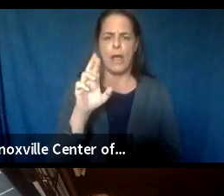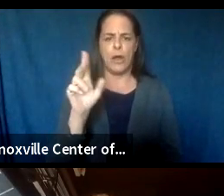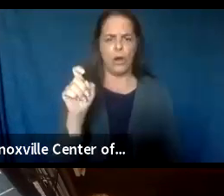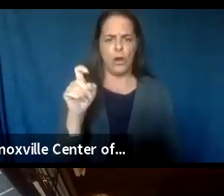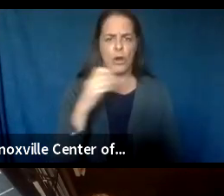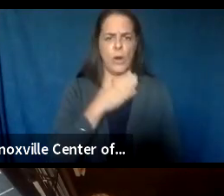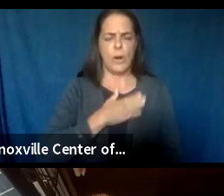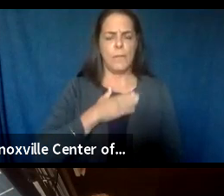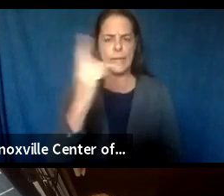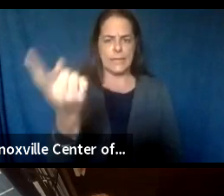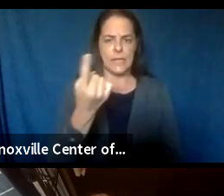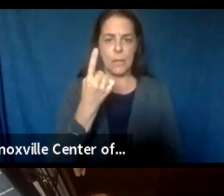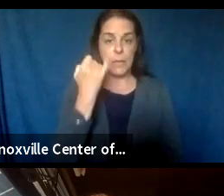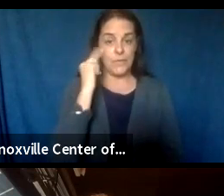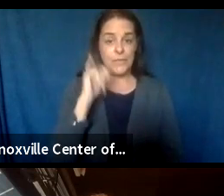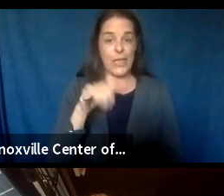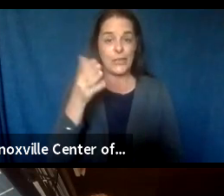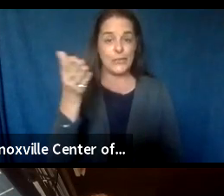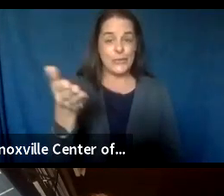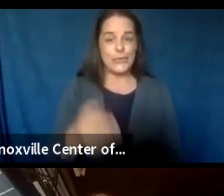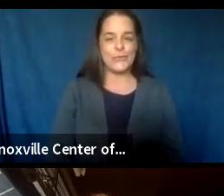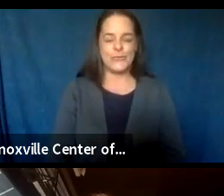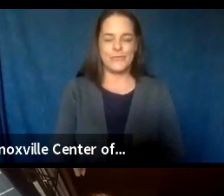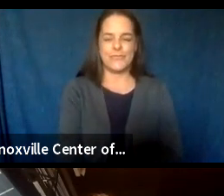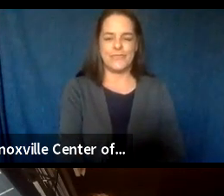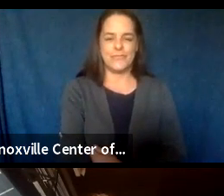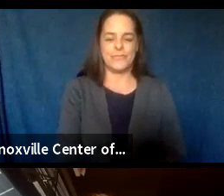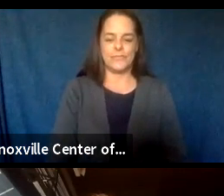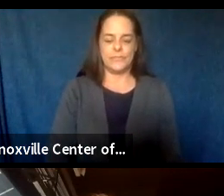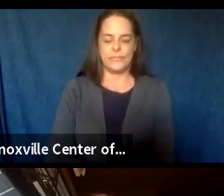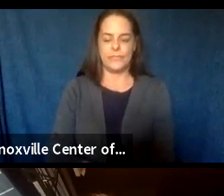Please come on forward if that's who you are.